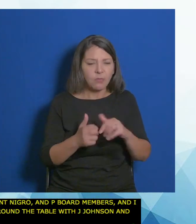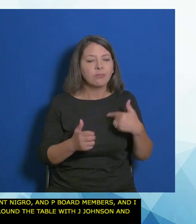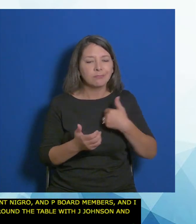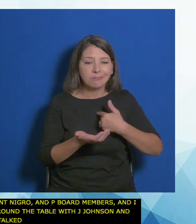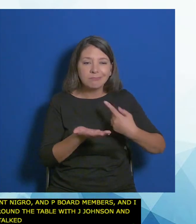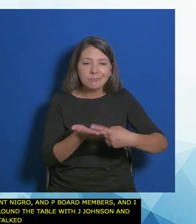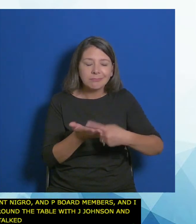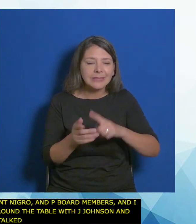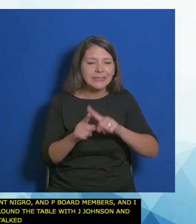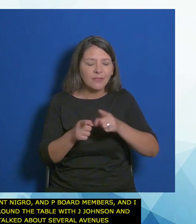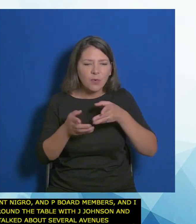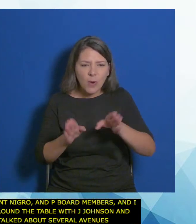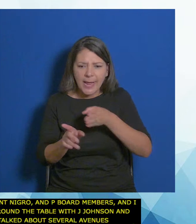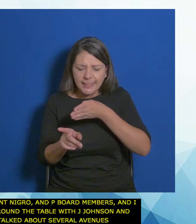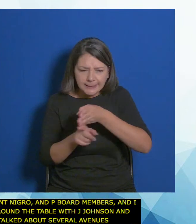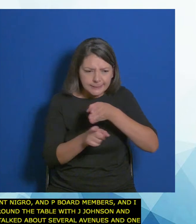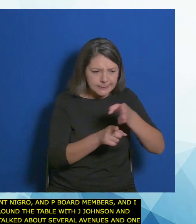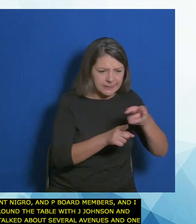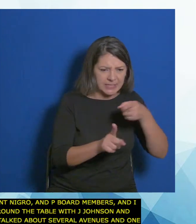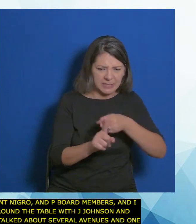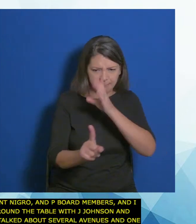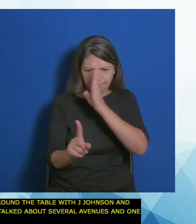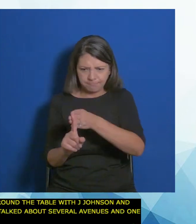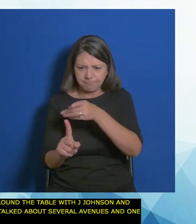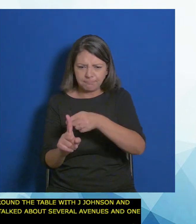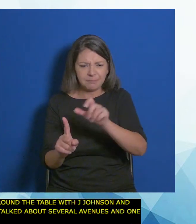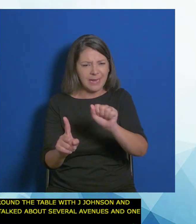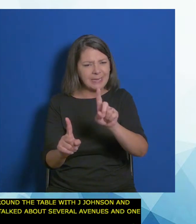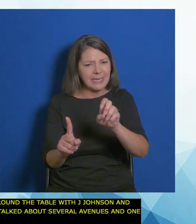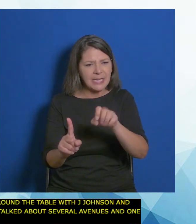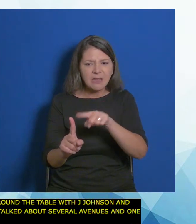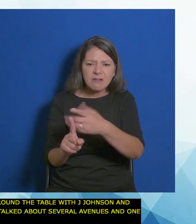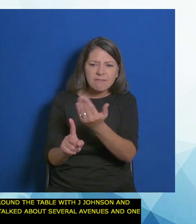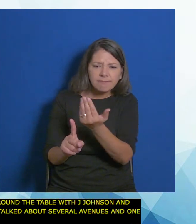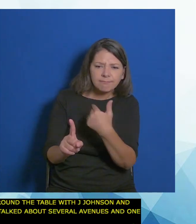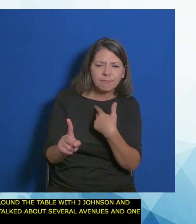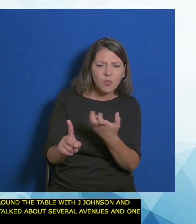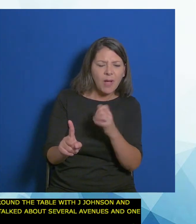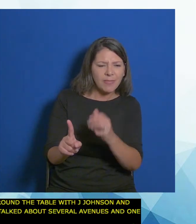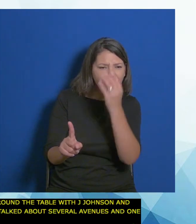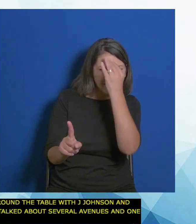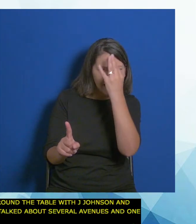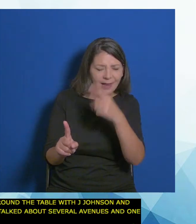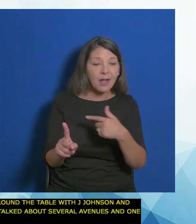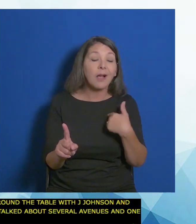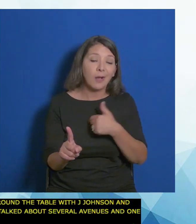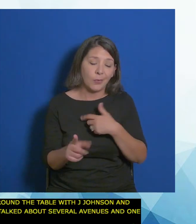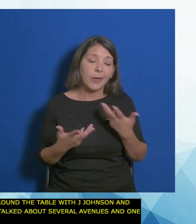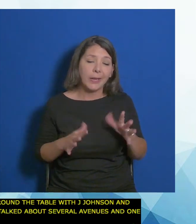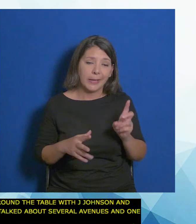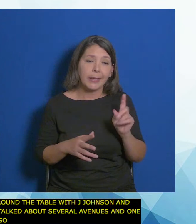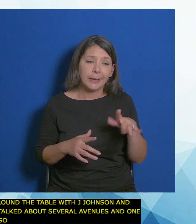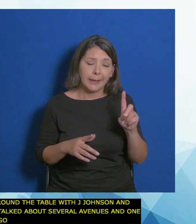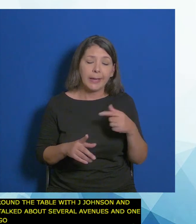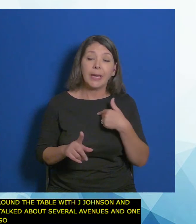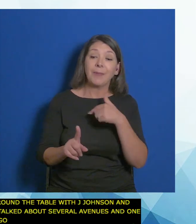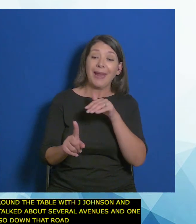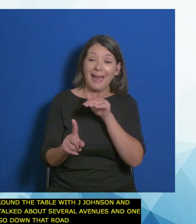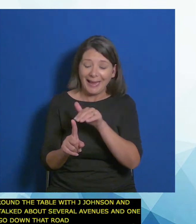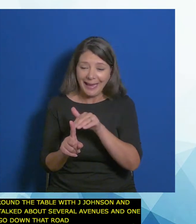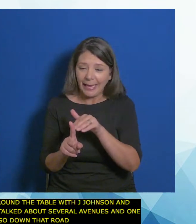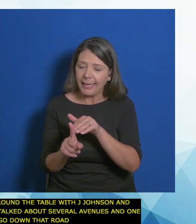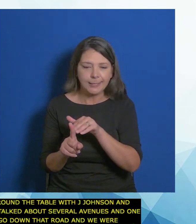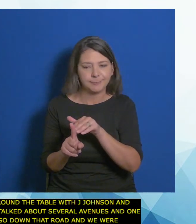avenues. One was going directly to ADE to request that data. We did go down that road and were met with a